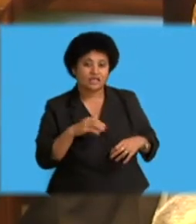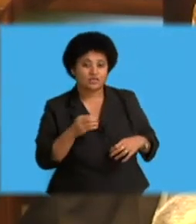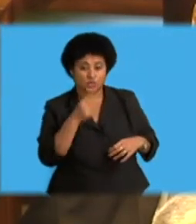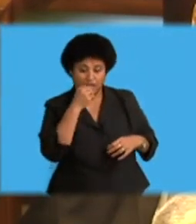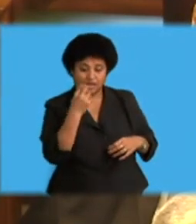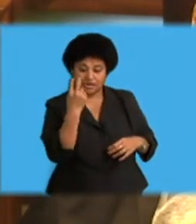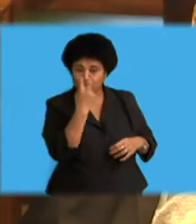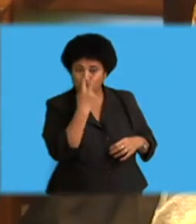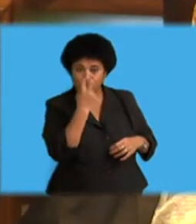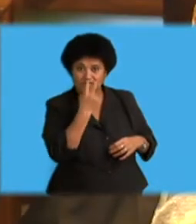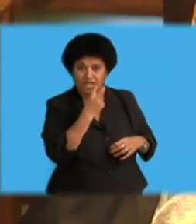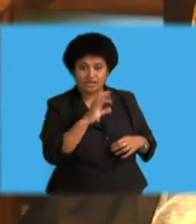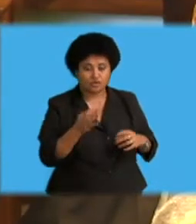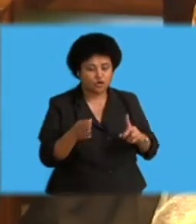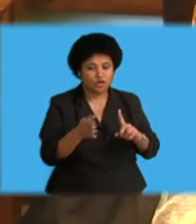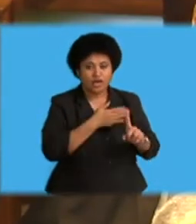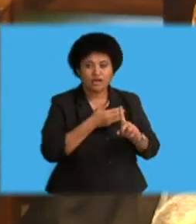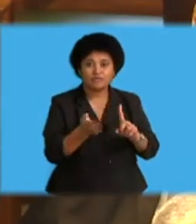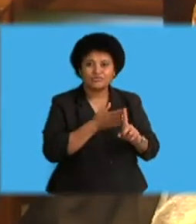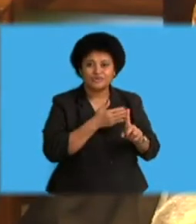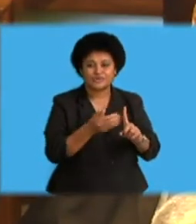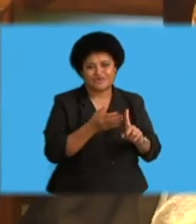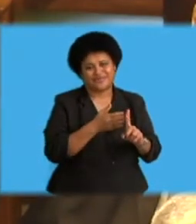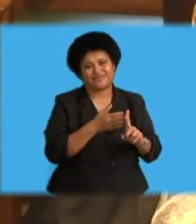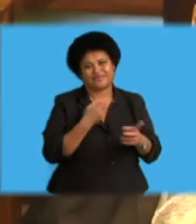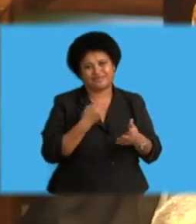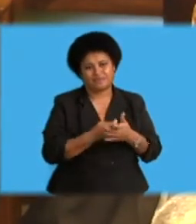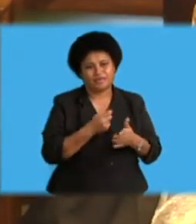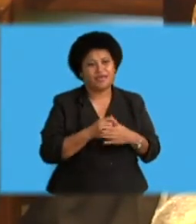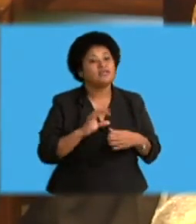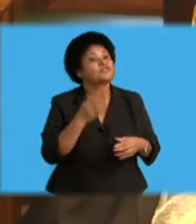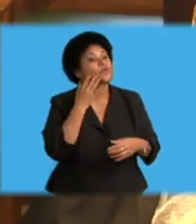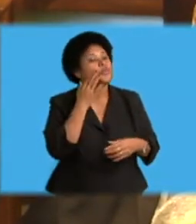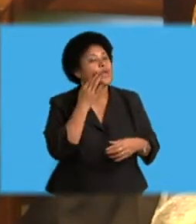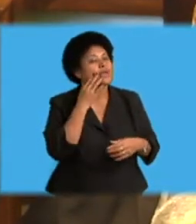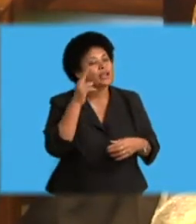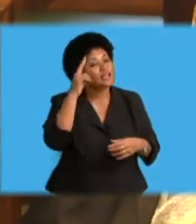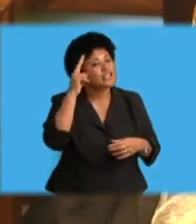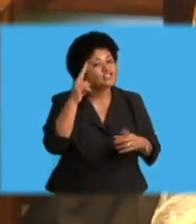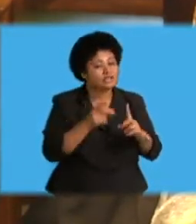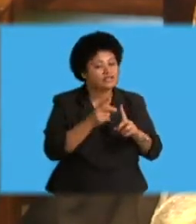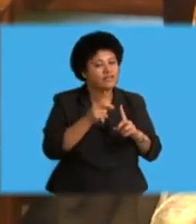the Honourable Minister tell us when this national development plan can be ready on table here?